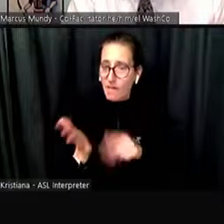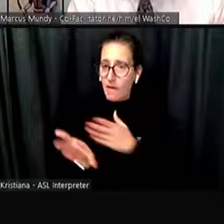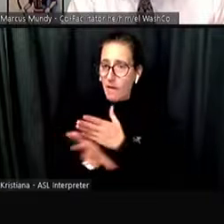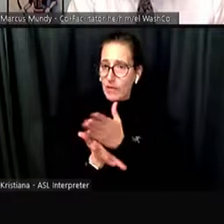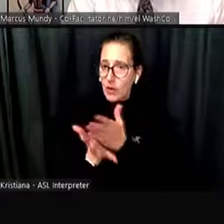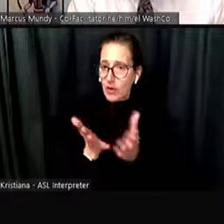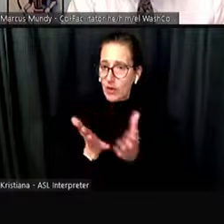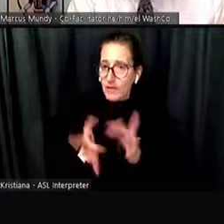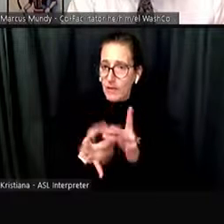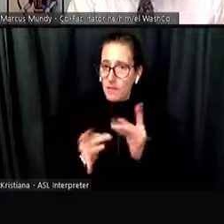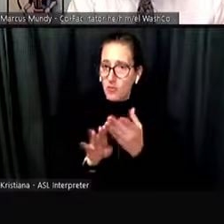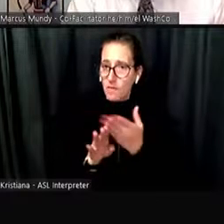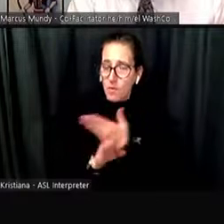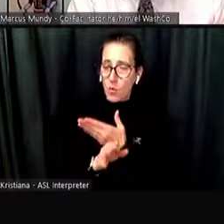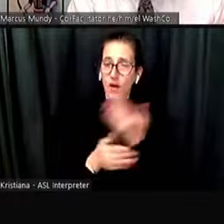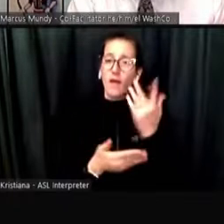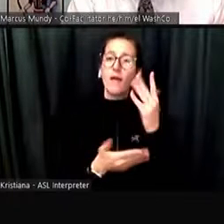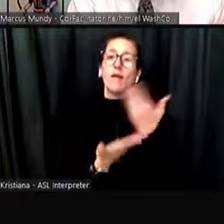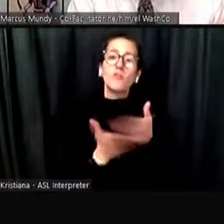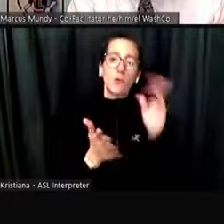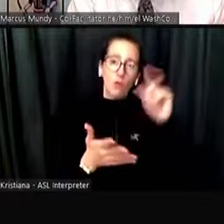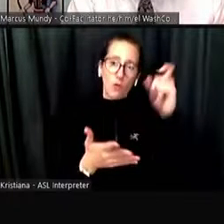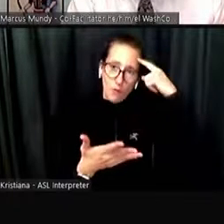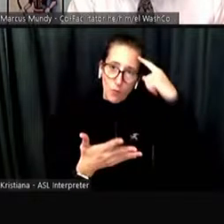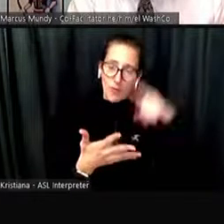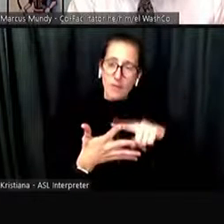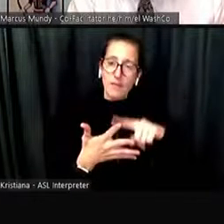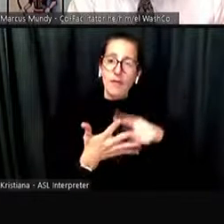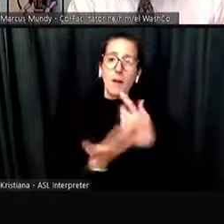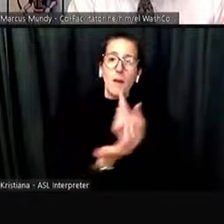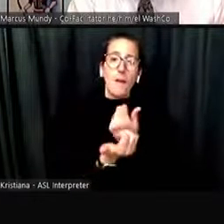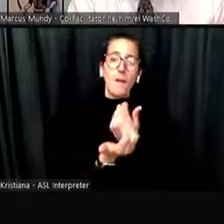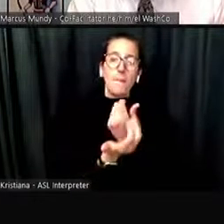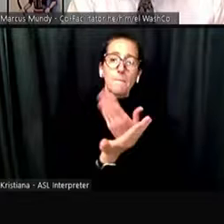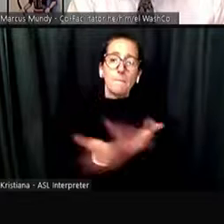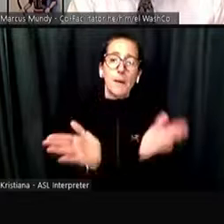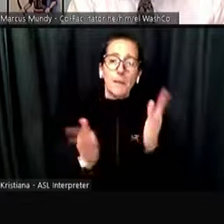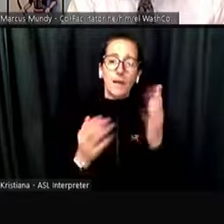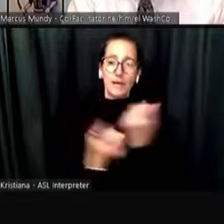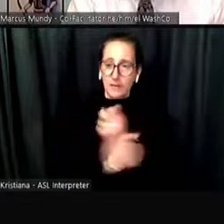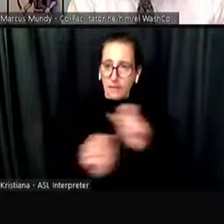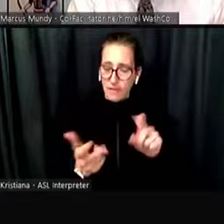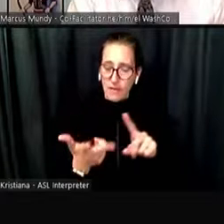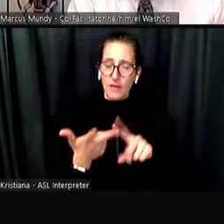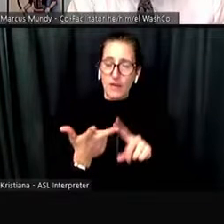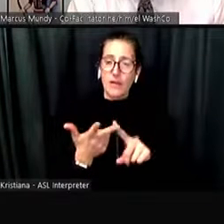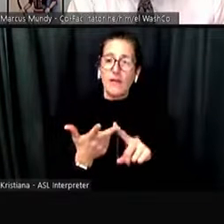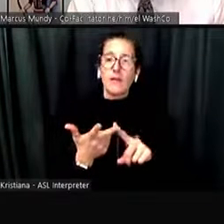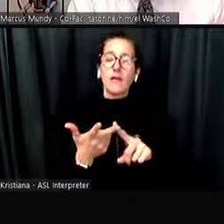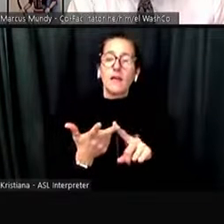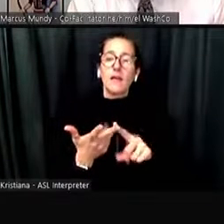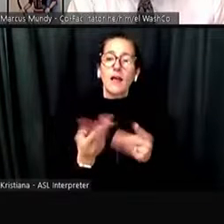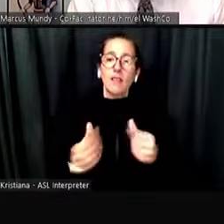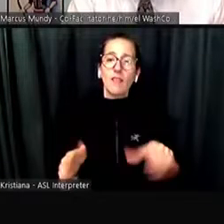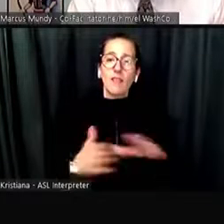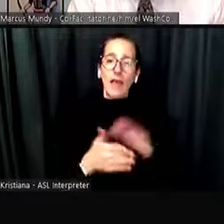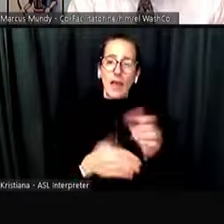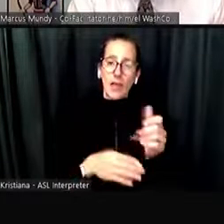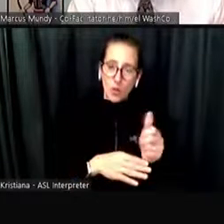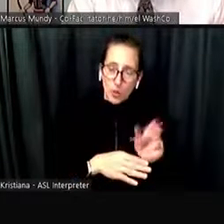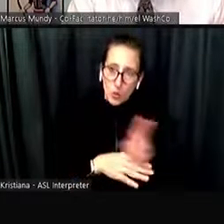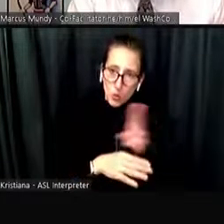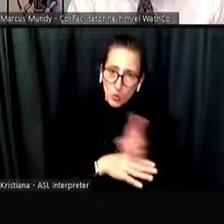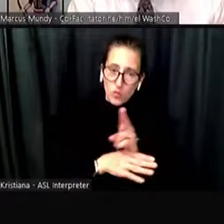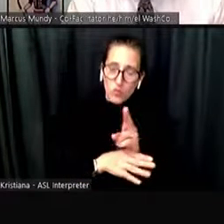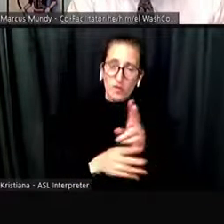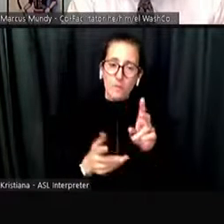public safety, land use transportation, housing, health and human services, as well as cultural, education, and recreation. Those are all areas of